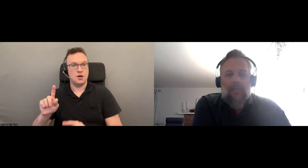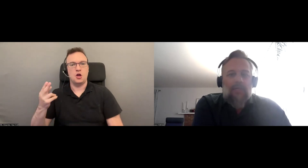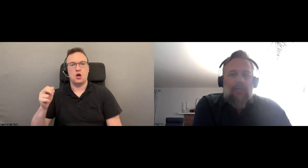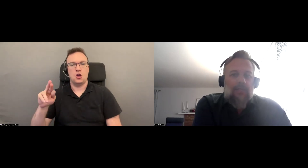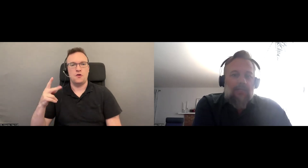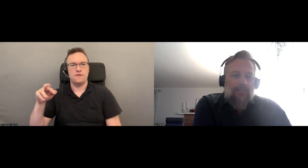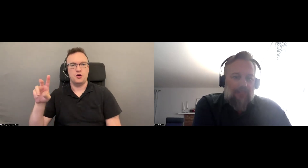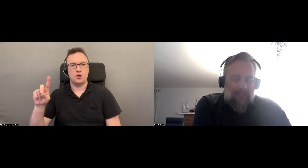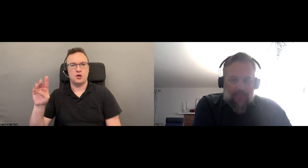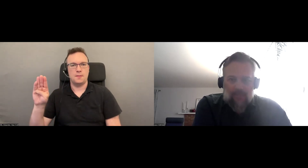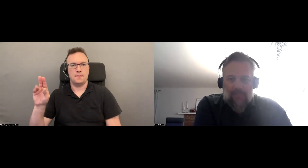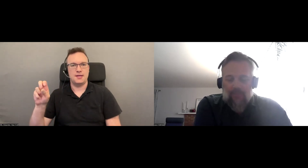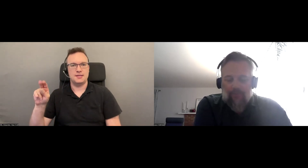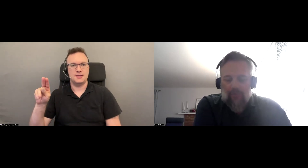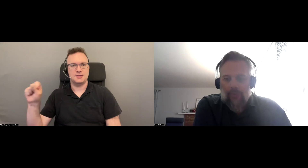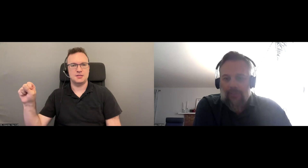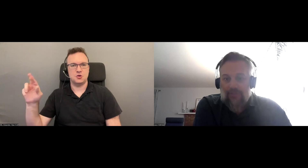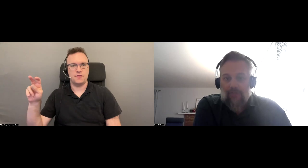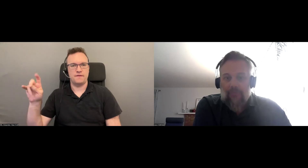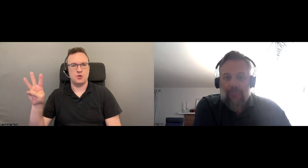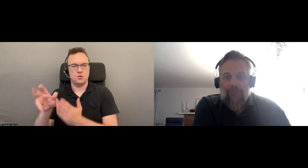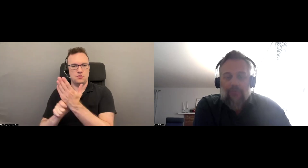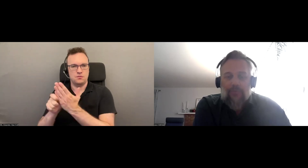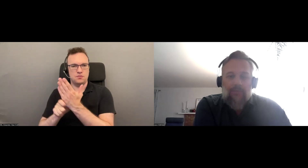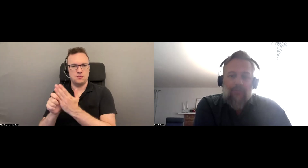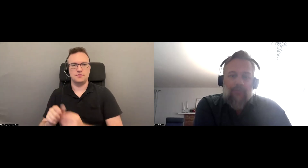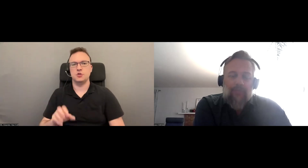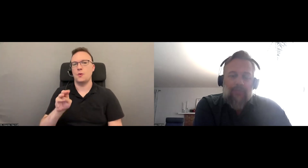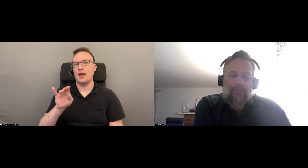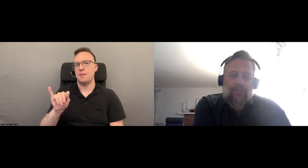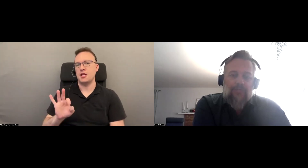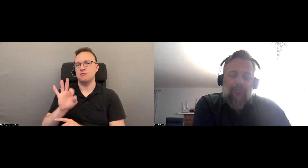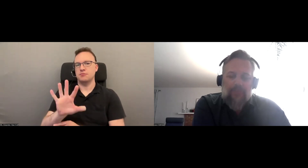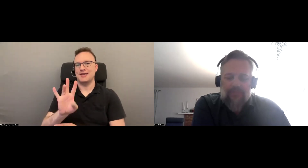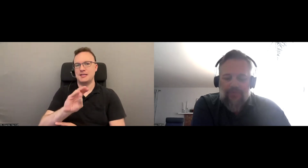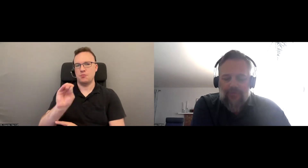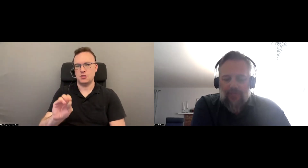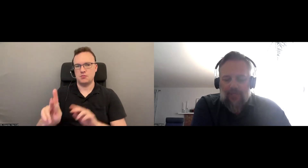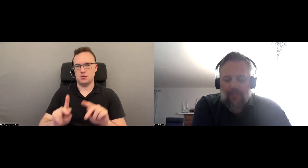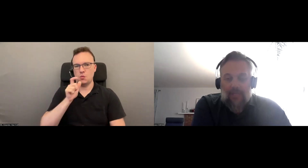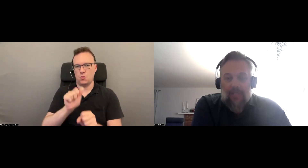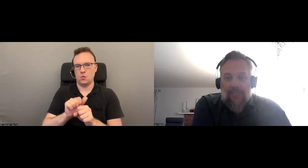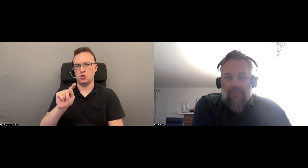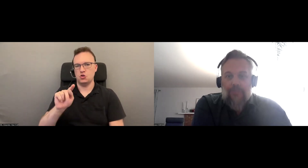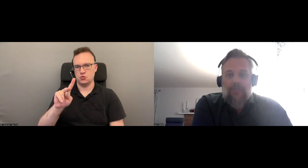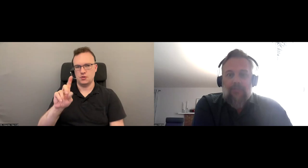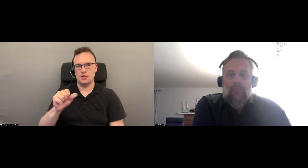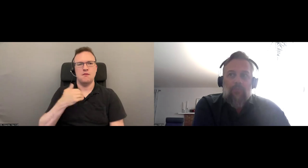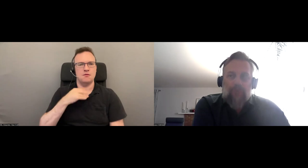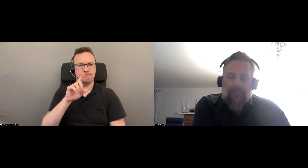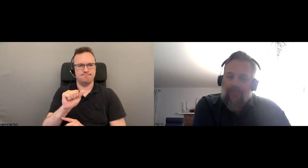numbers that Emily put forward at 7% for people in trades, for apprentices, that